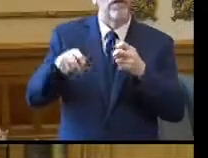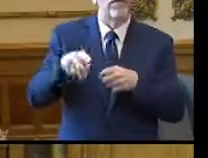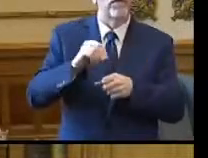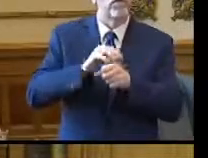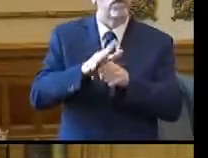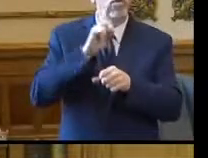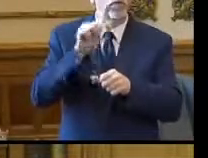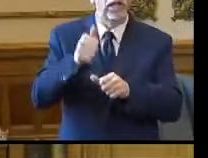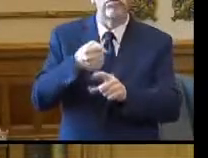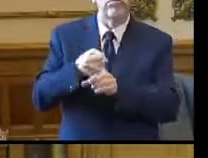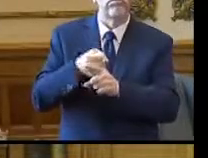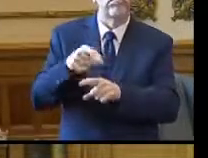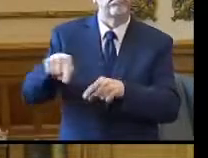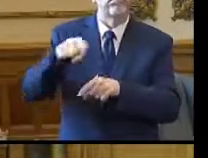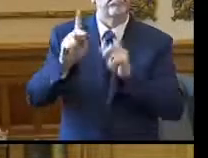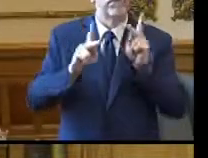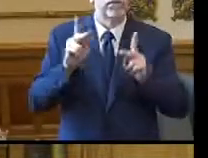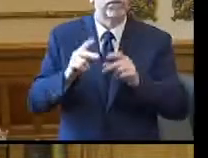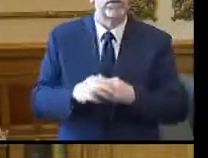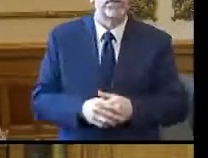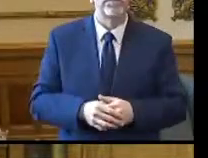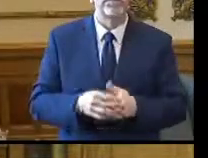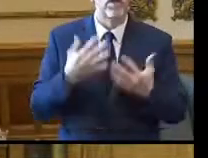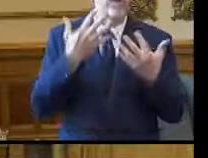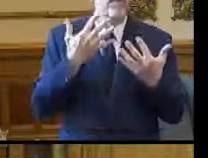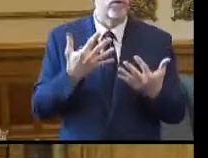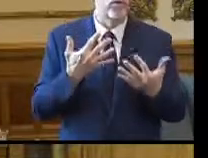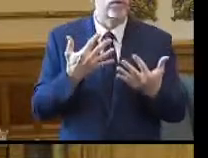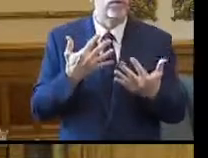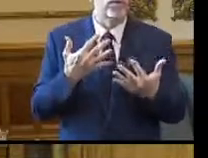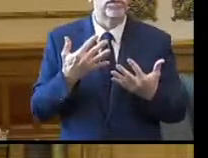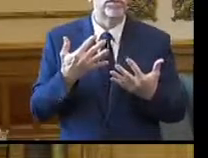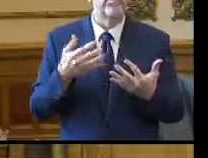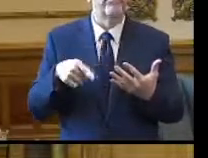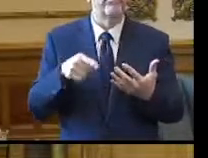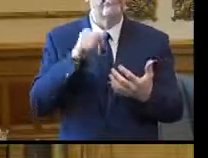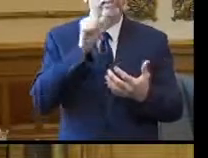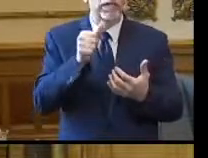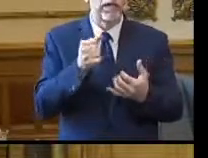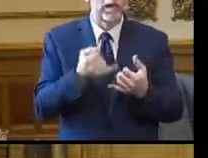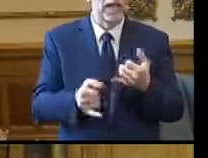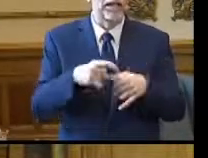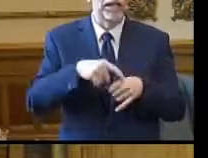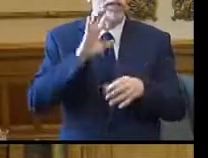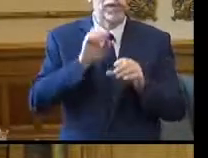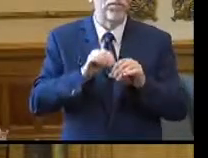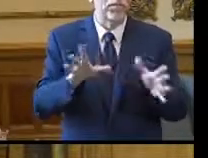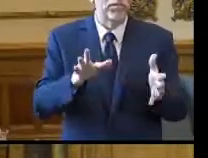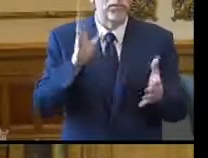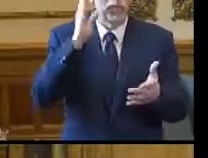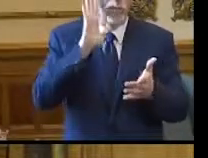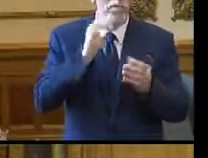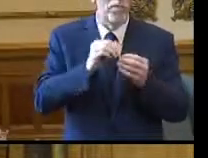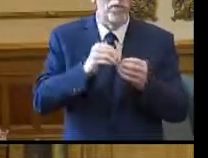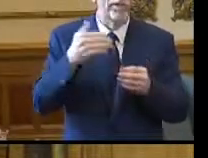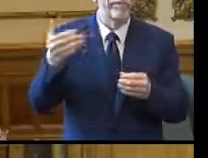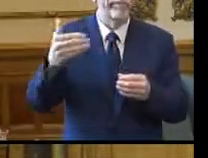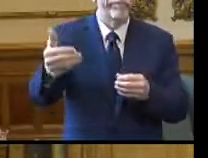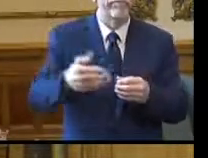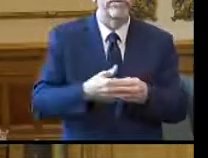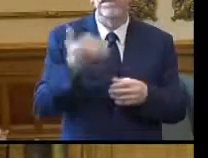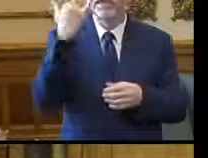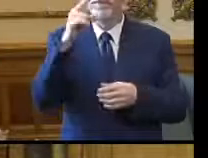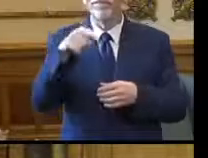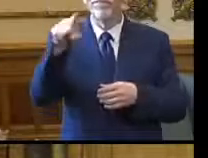take on our most vulnerable populations. Unfortunately, this will not be the last outbreak of this kind. If you're a long-term